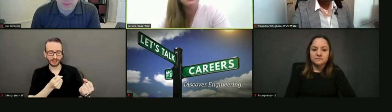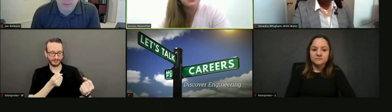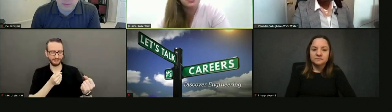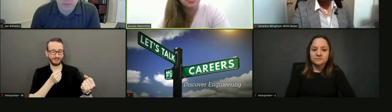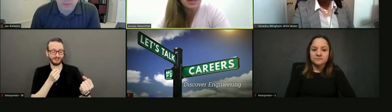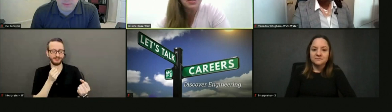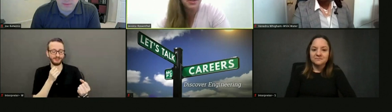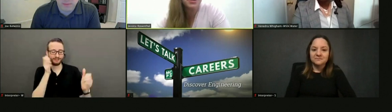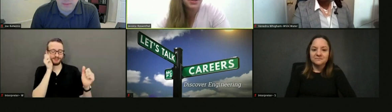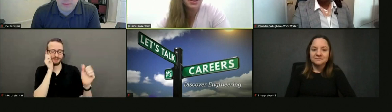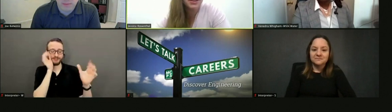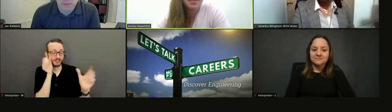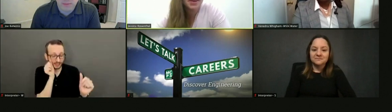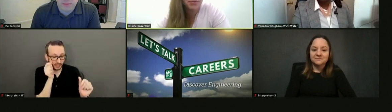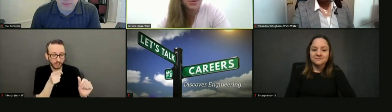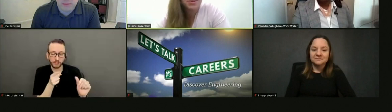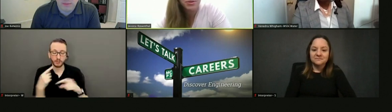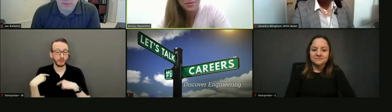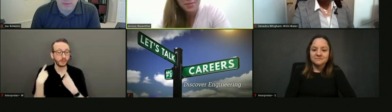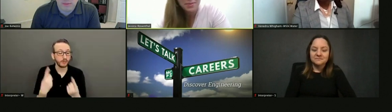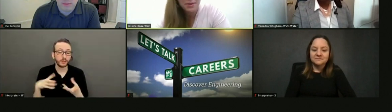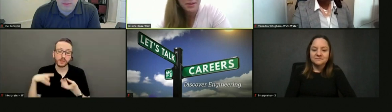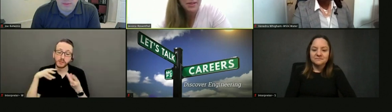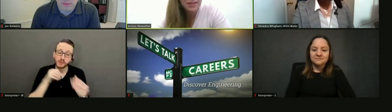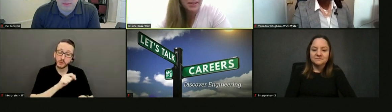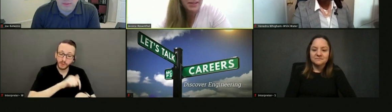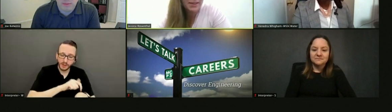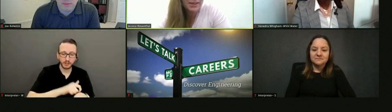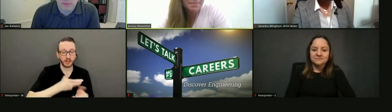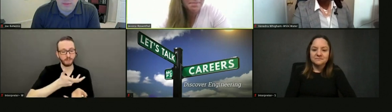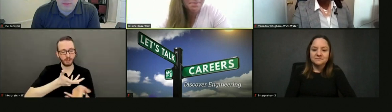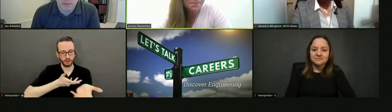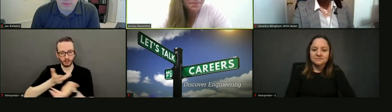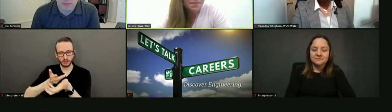that you've put in so much time and worked with so many people